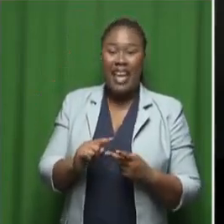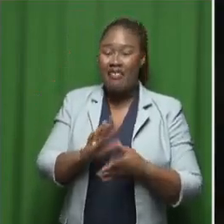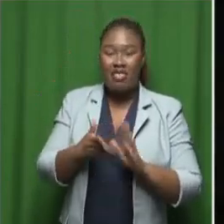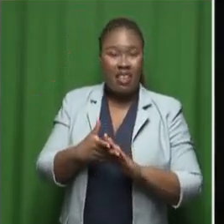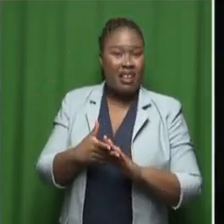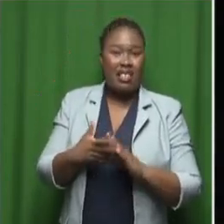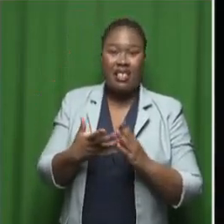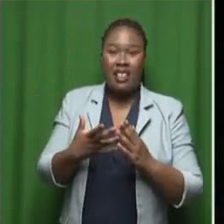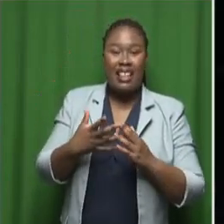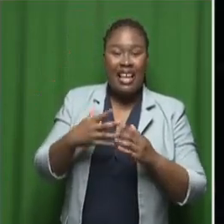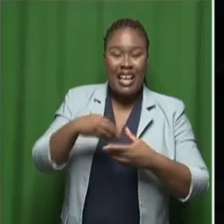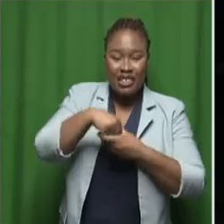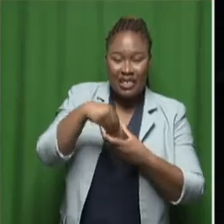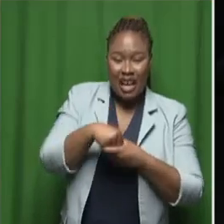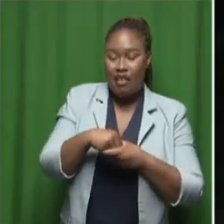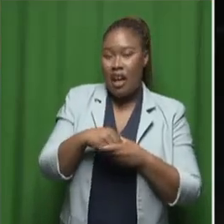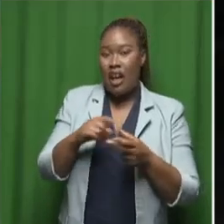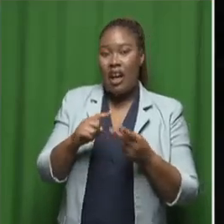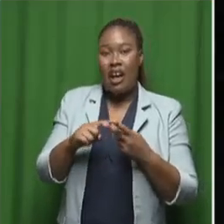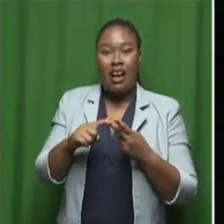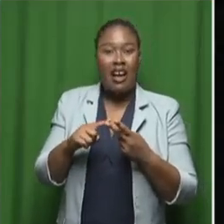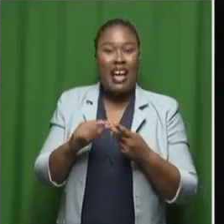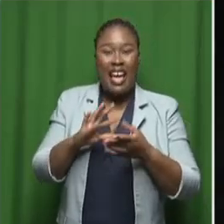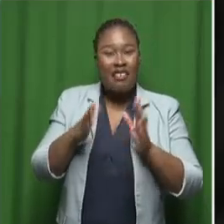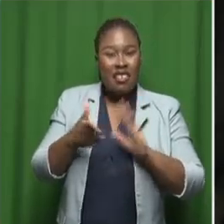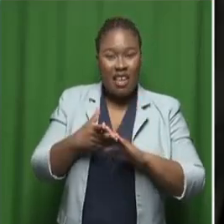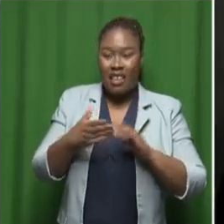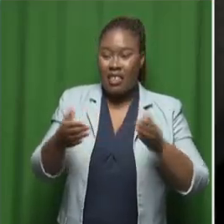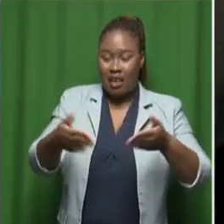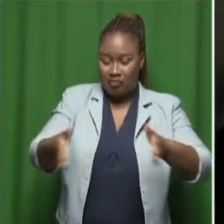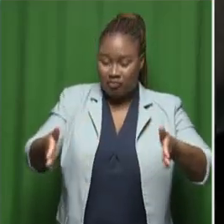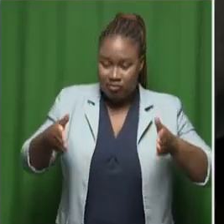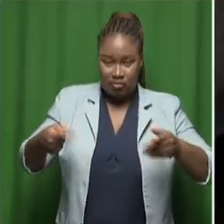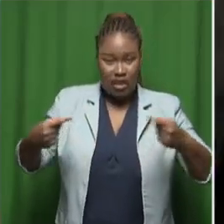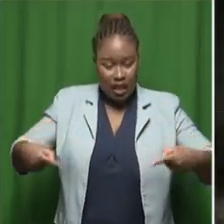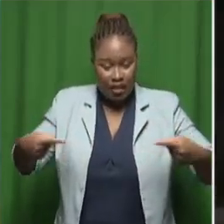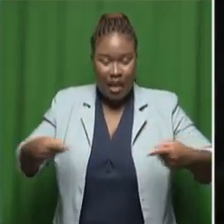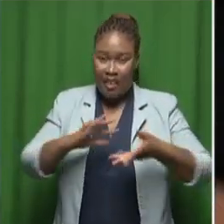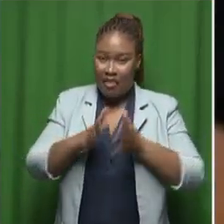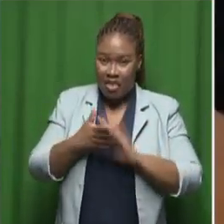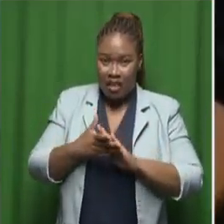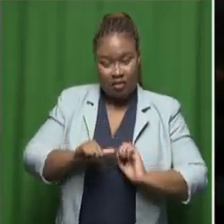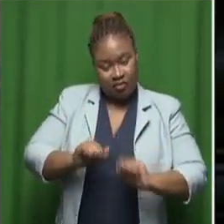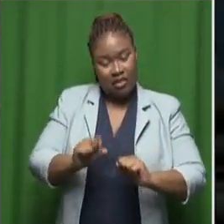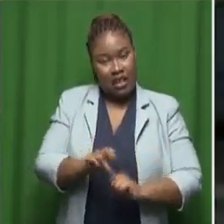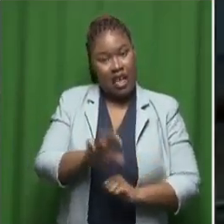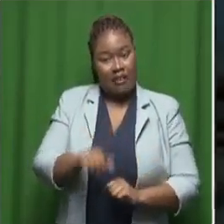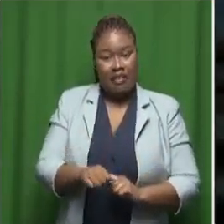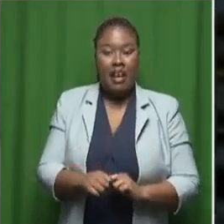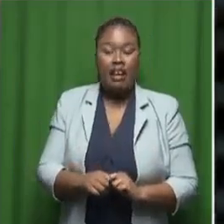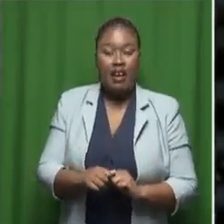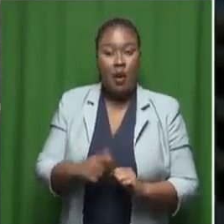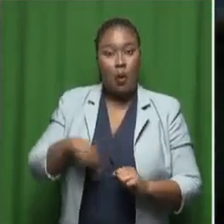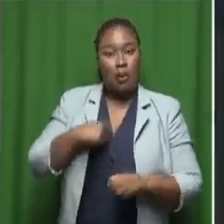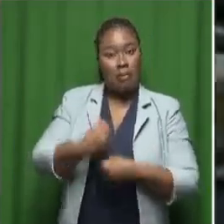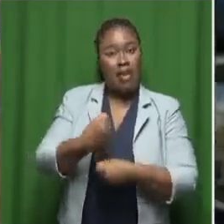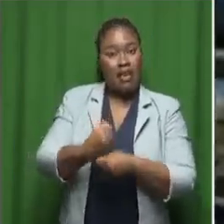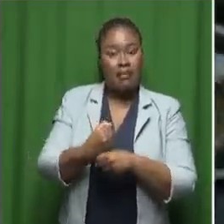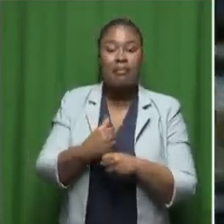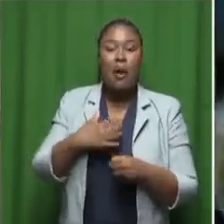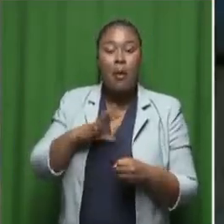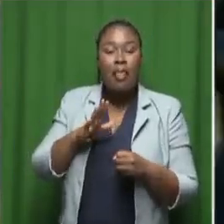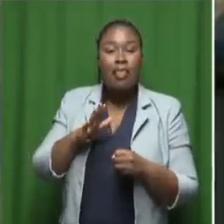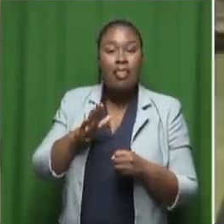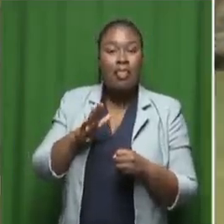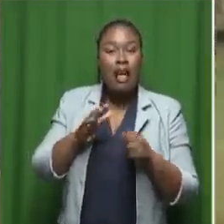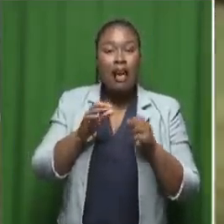body, the interior. We even build our own harnesses at our factory. All right. Let's take a quick peek inside. Want to quickly